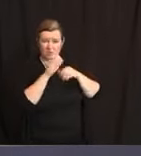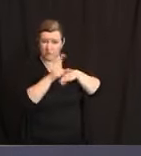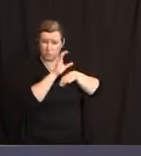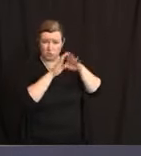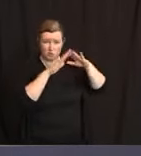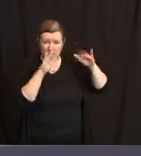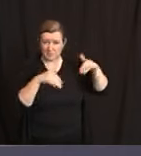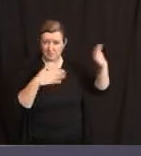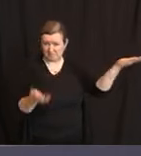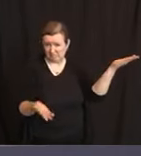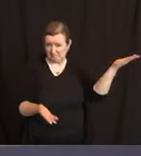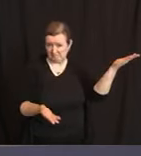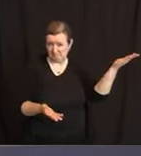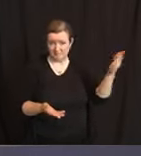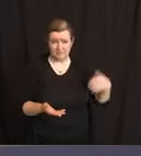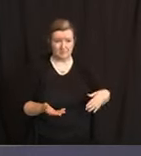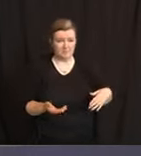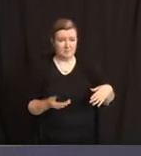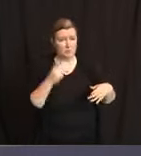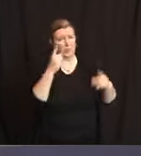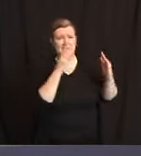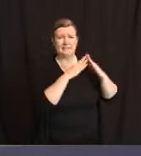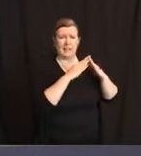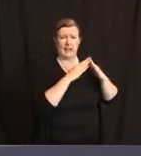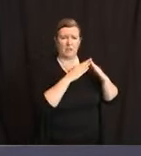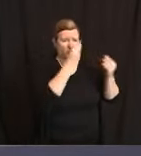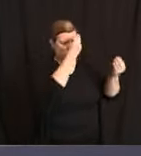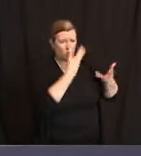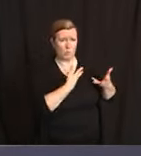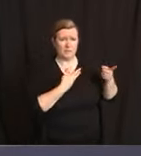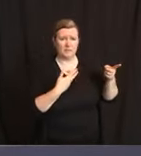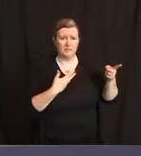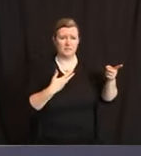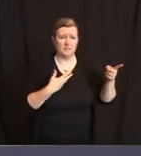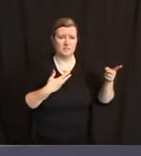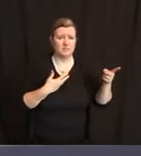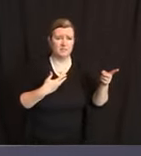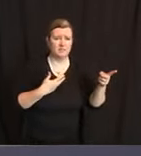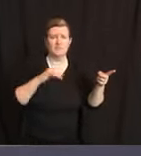Jackson officials say that they're reopening municipal rec fields for sports as long as people